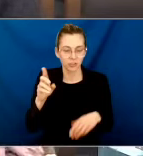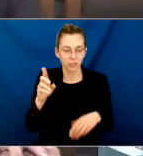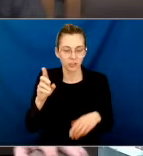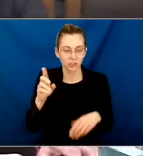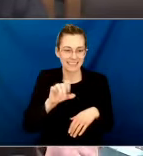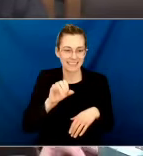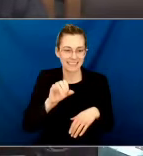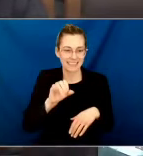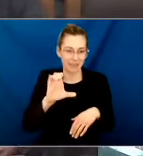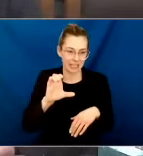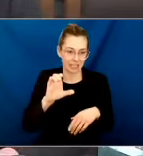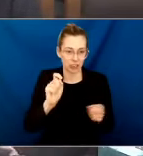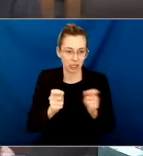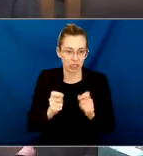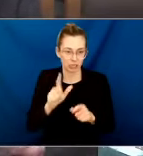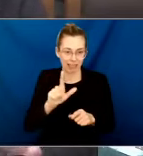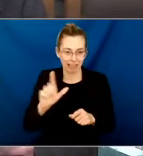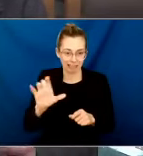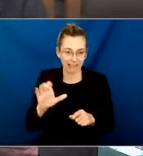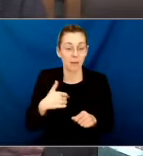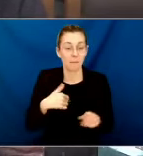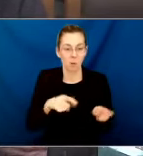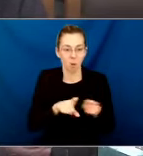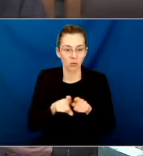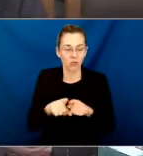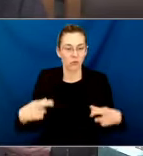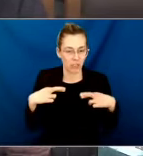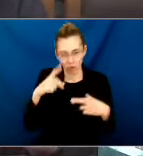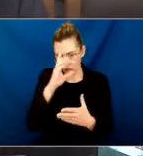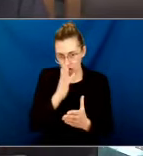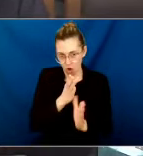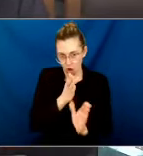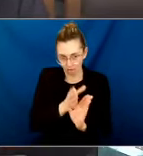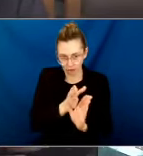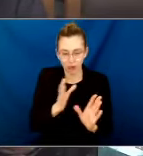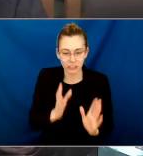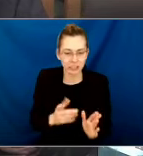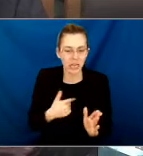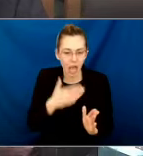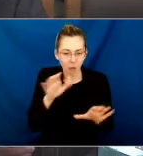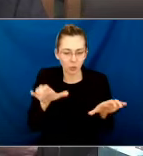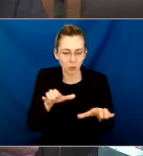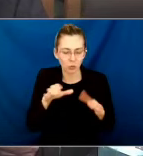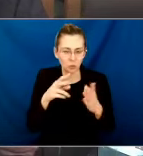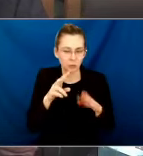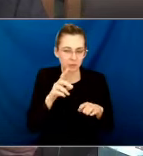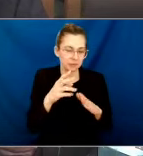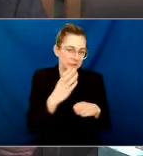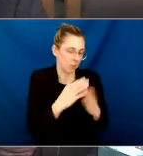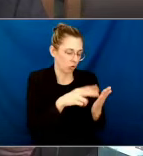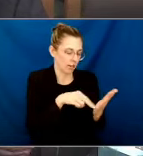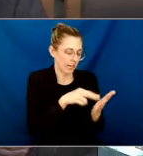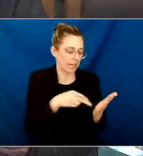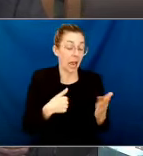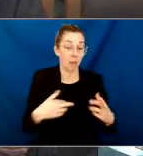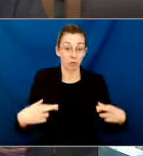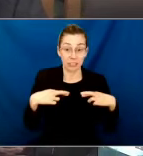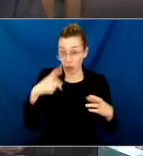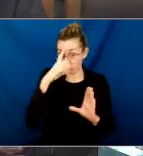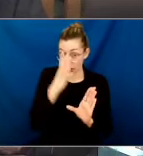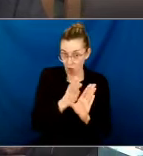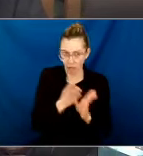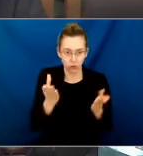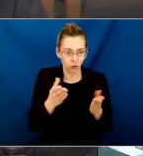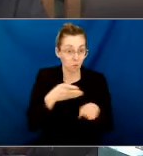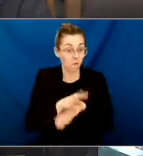I'm a retired psychologist. Let me do a little reading here. Retired psychologist, having served over 40 years as administrator